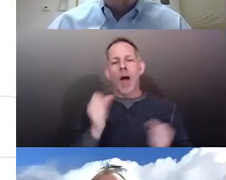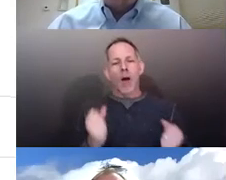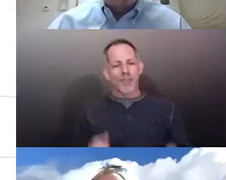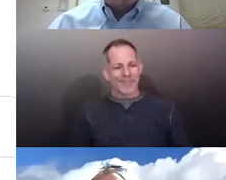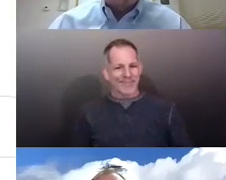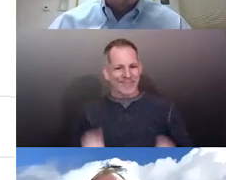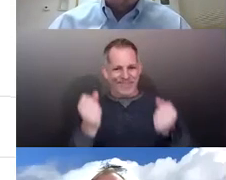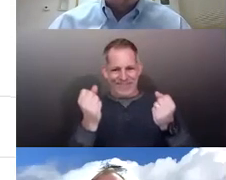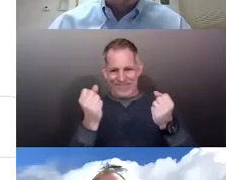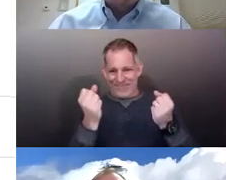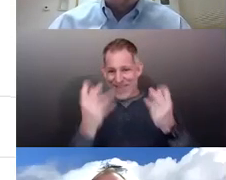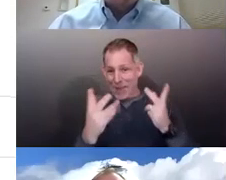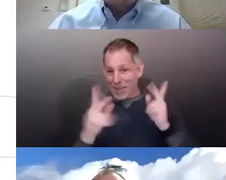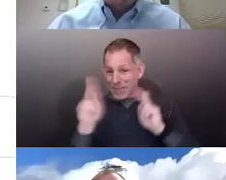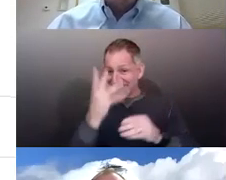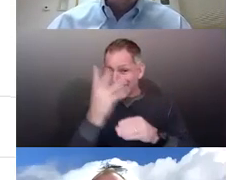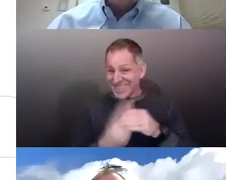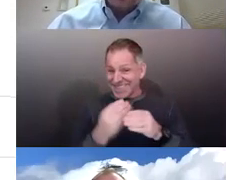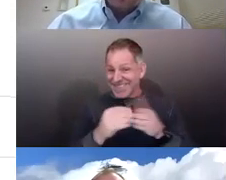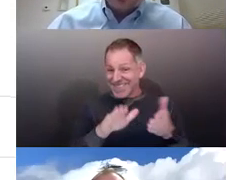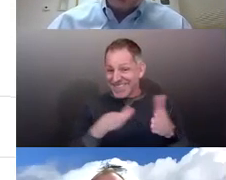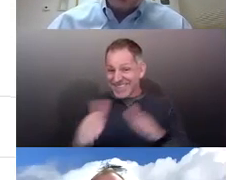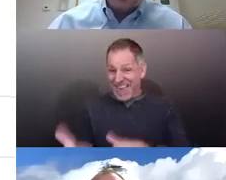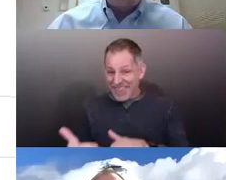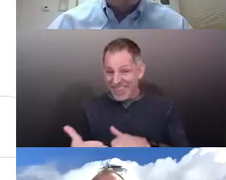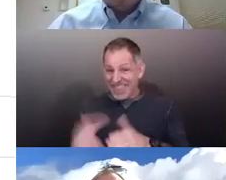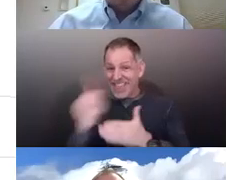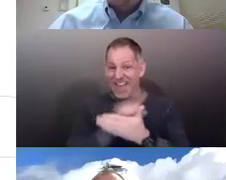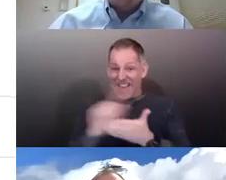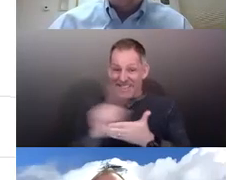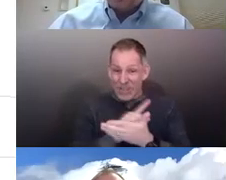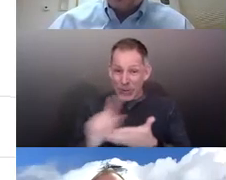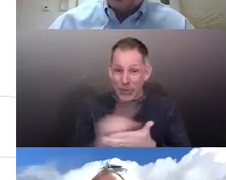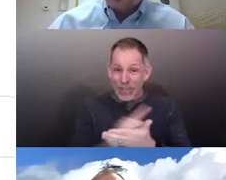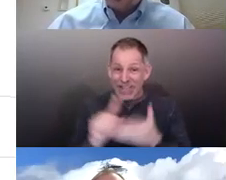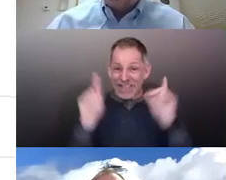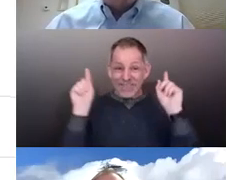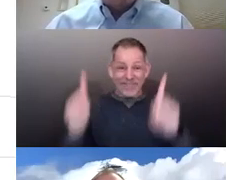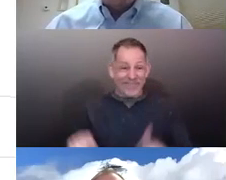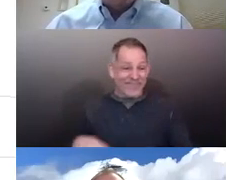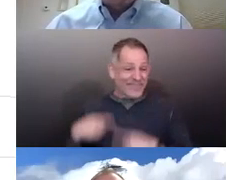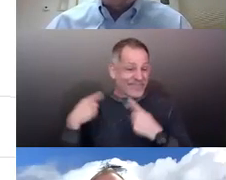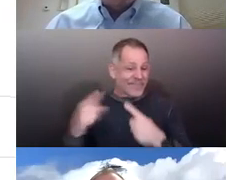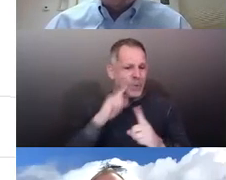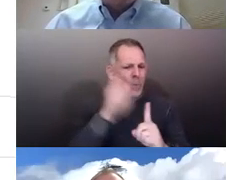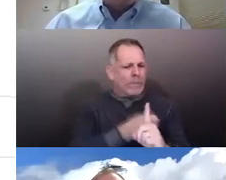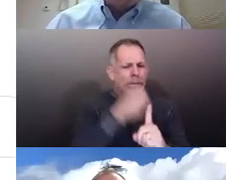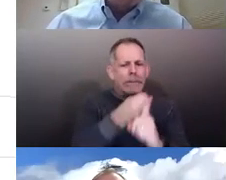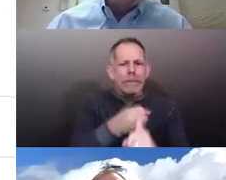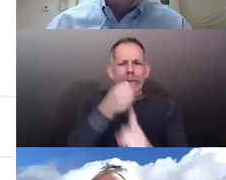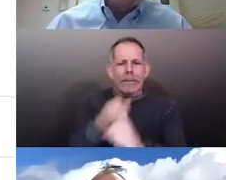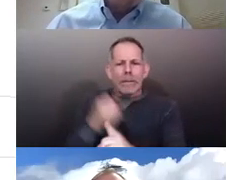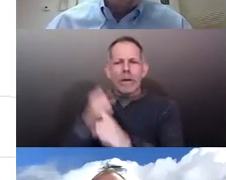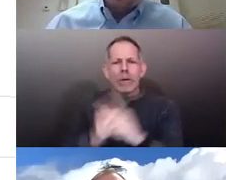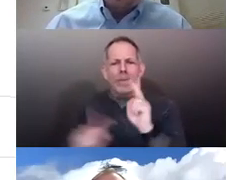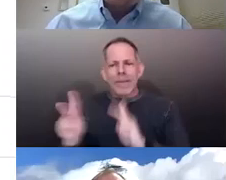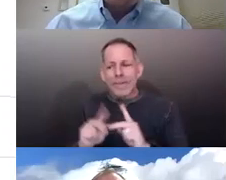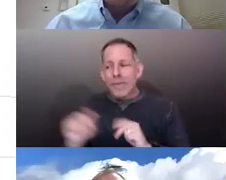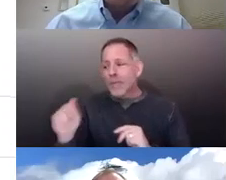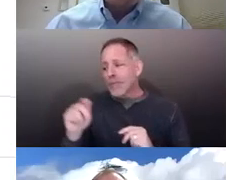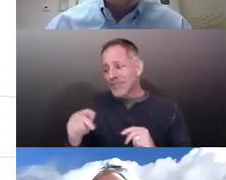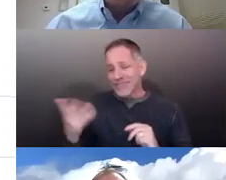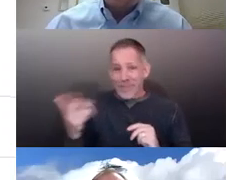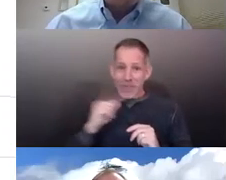suffering involved for those who were affected and those who love them. And you can see that we've